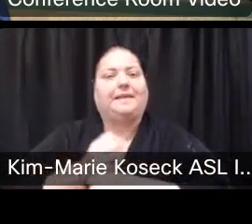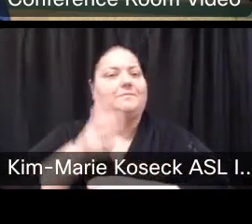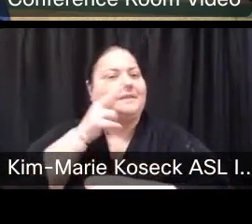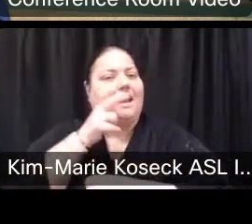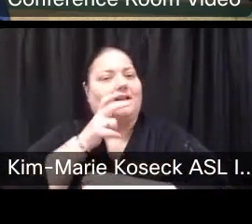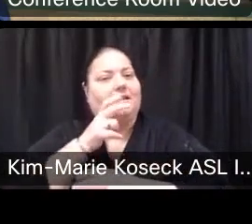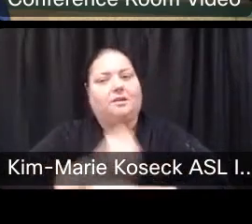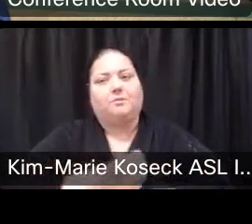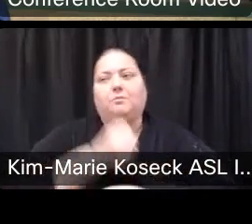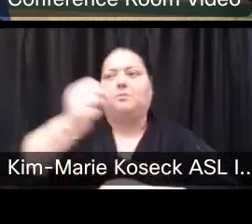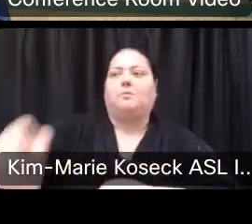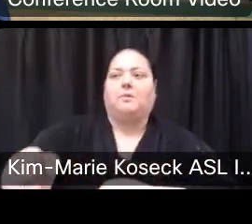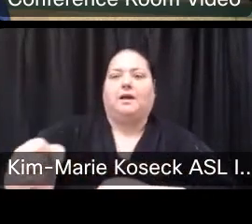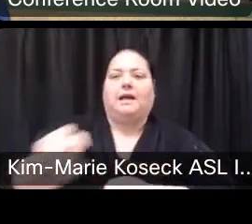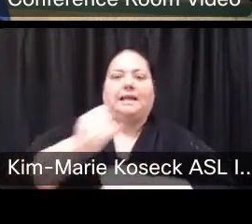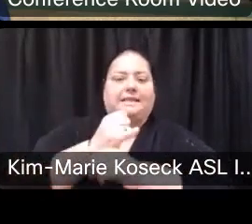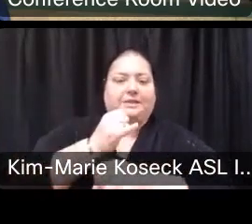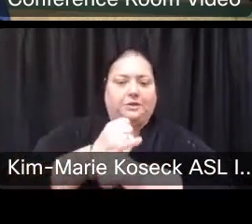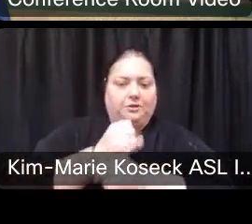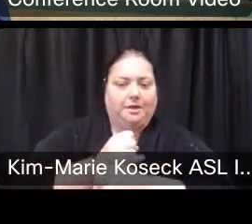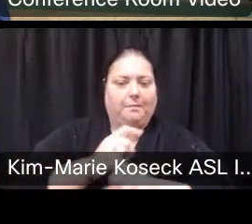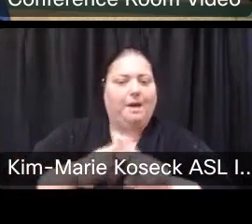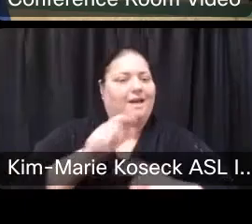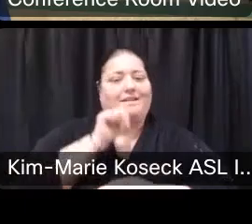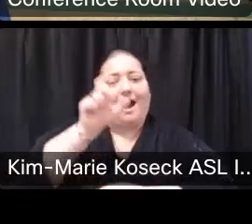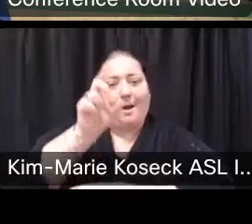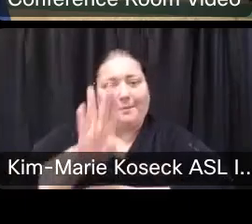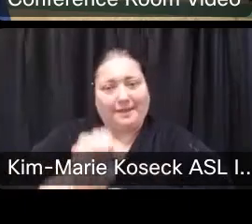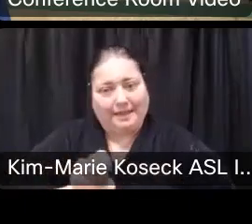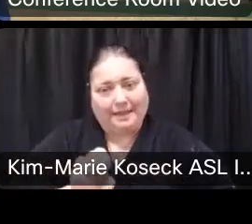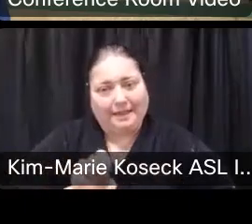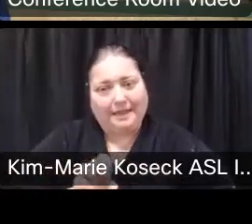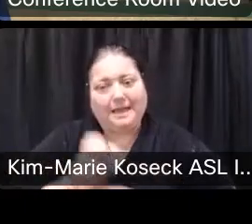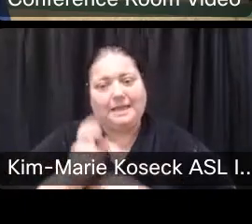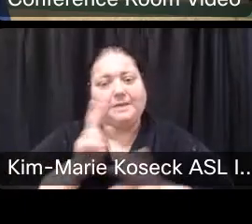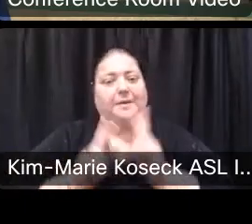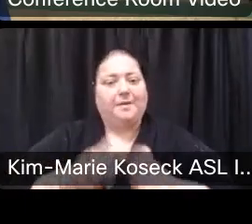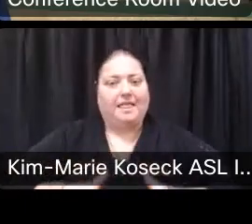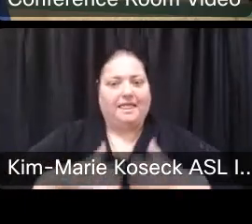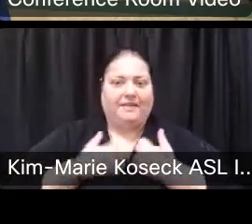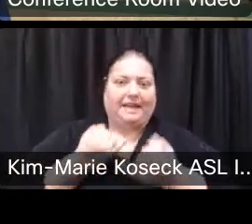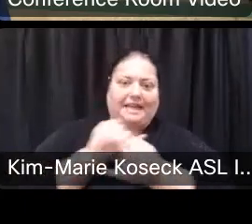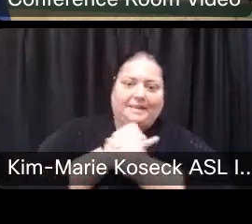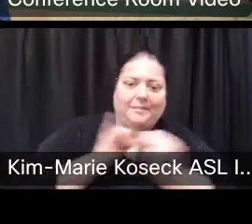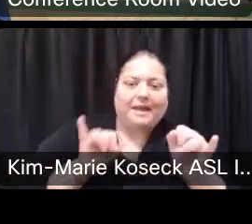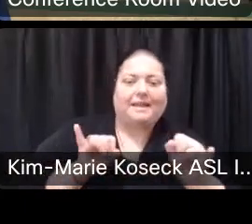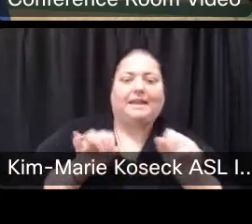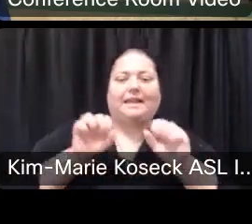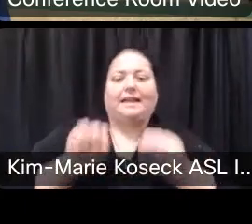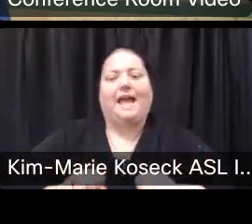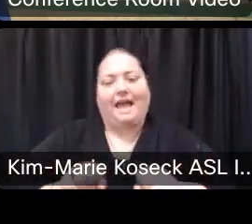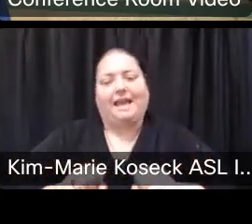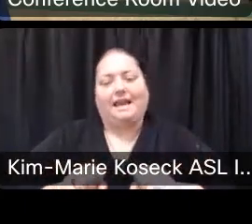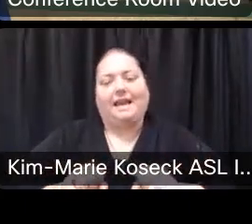in an institutionalized, but we shouldn't be, as like people living on their own can actually